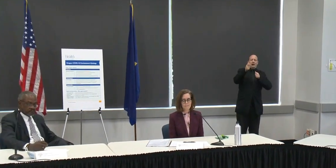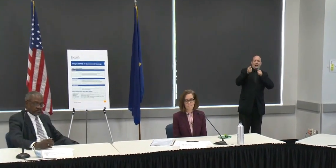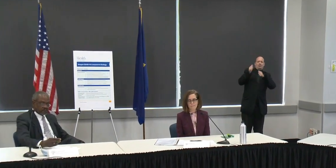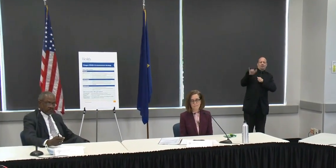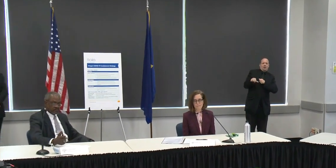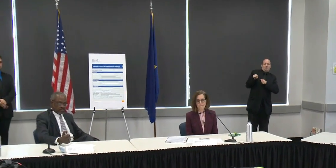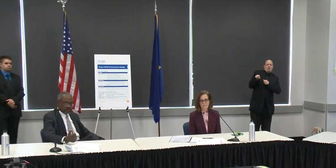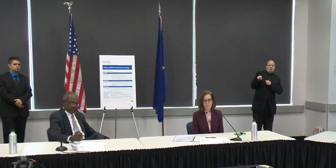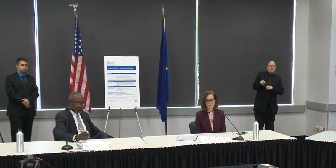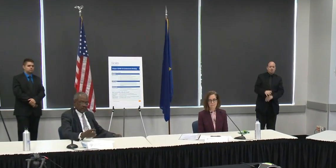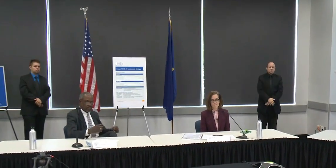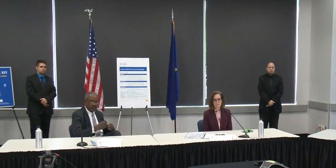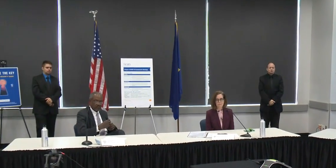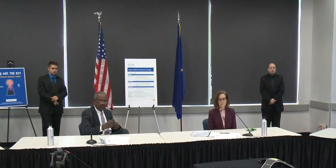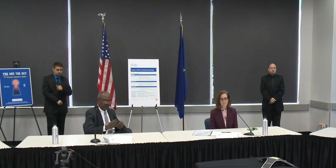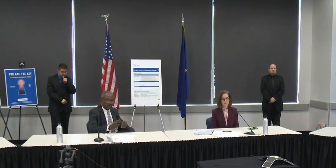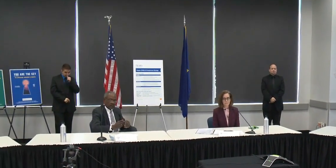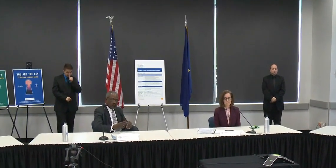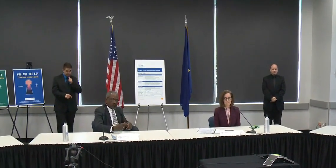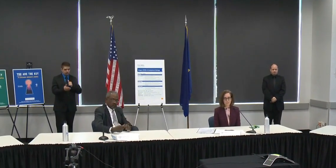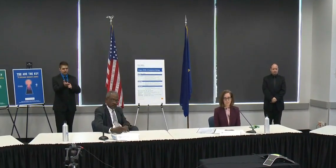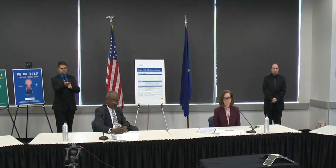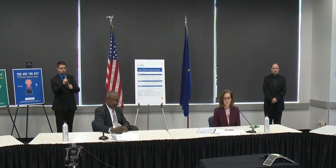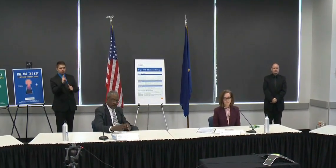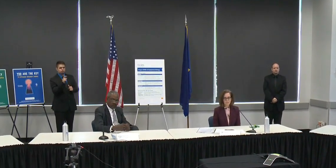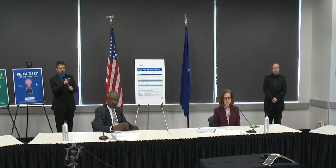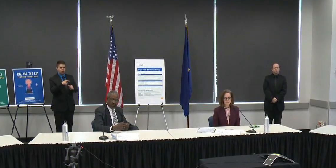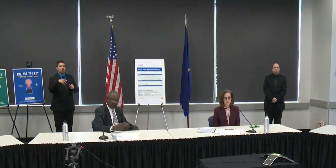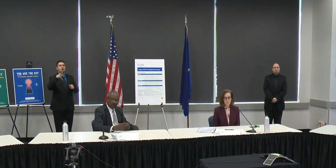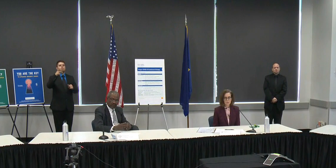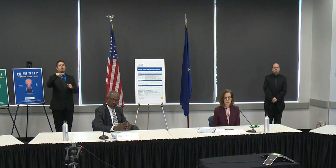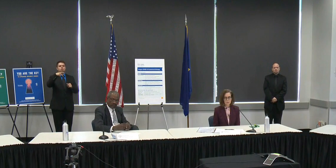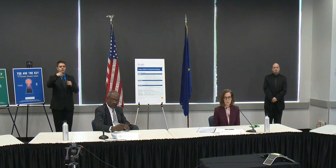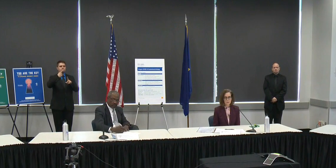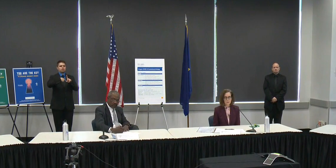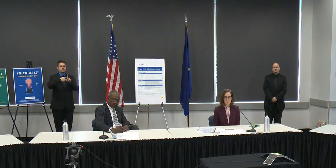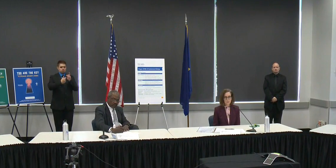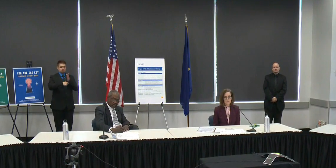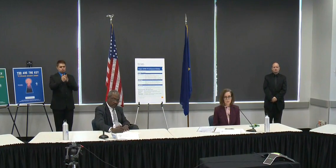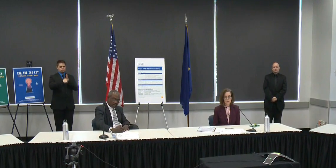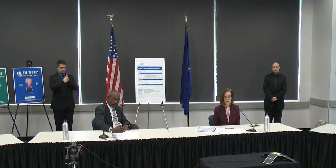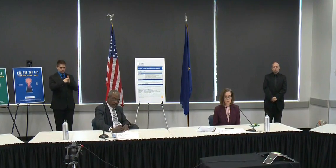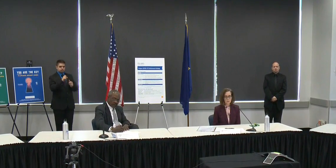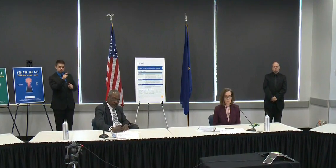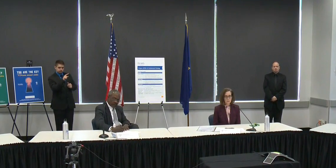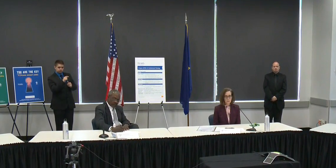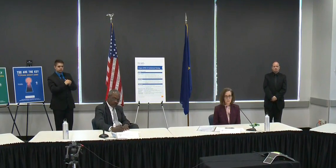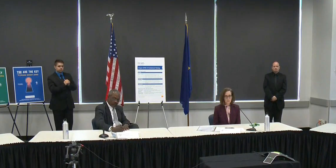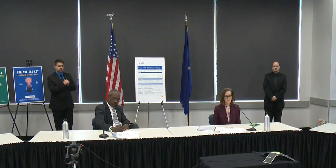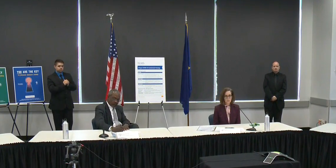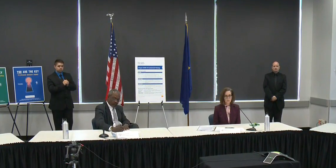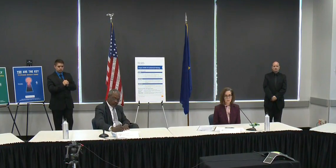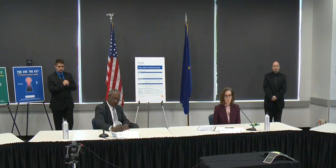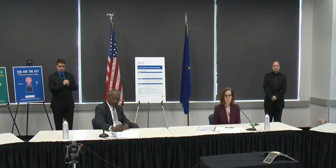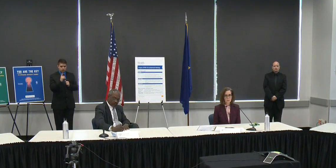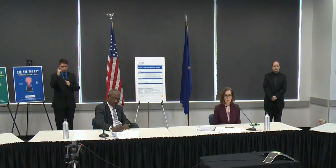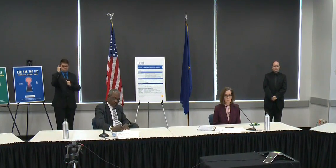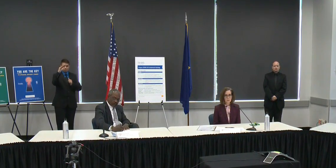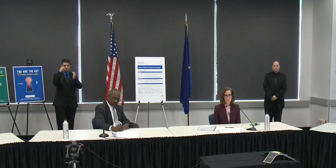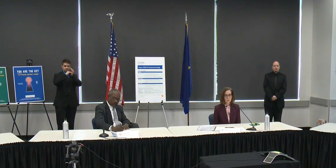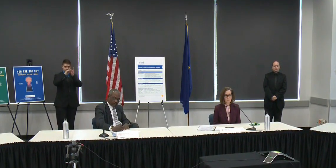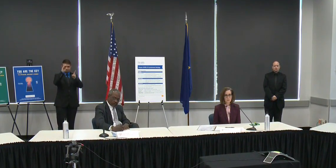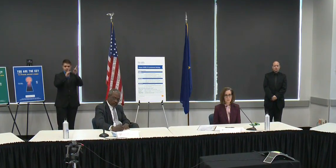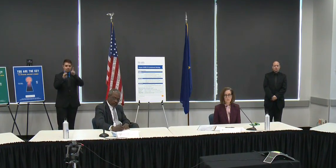uh hi there i have a question about the additional 10 000 people who will receive home testing kits